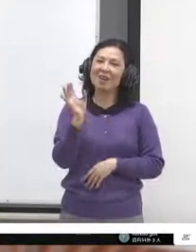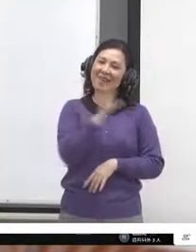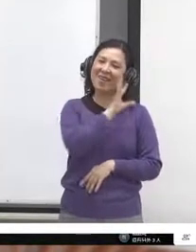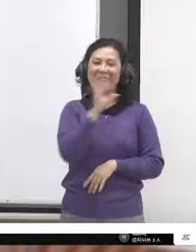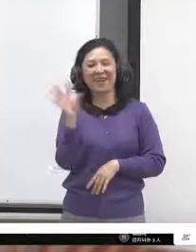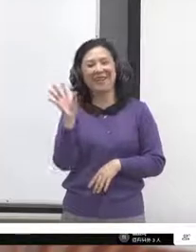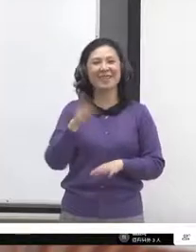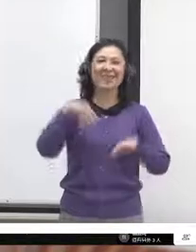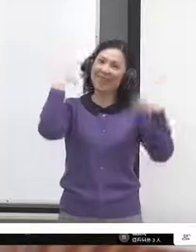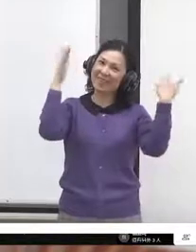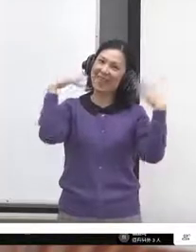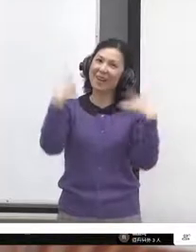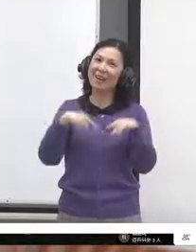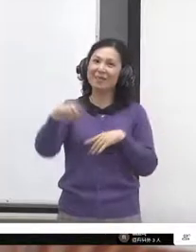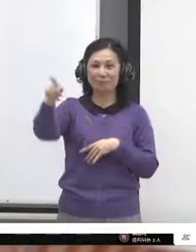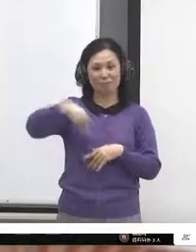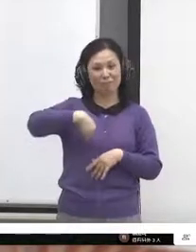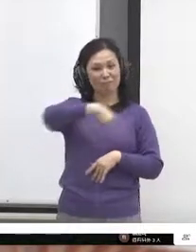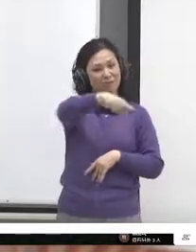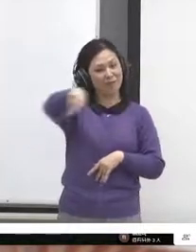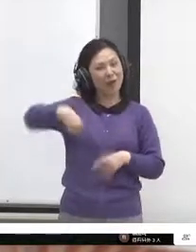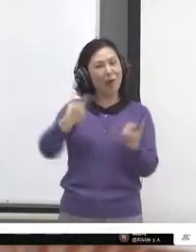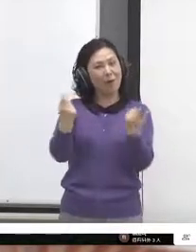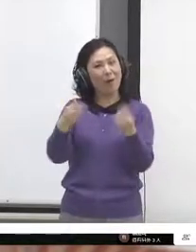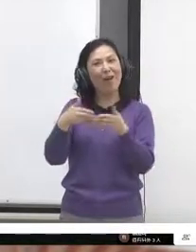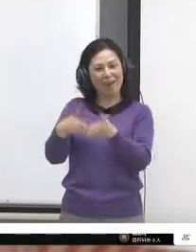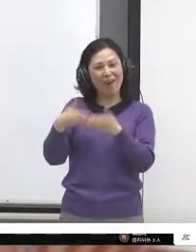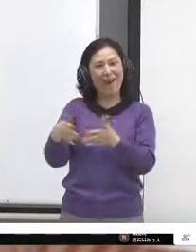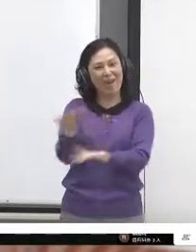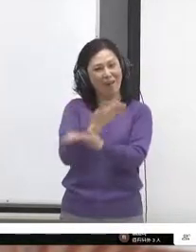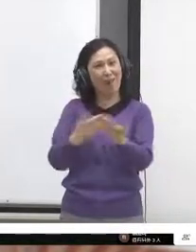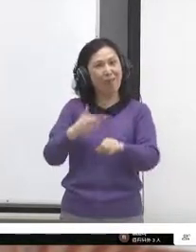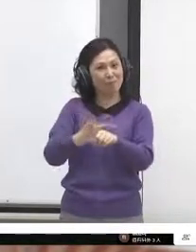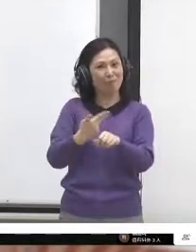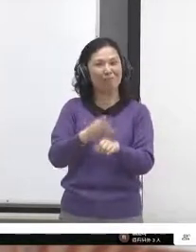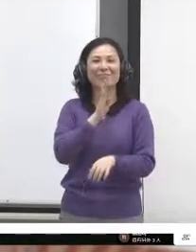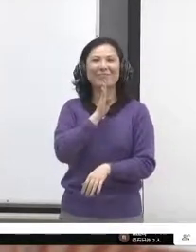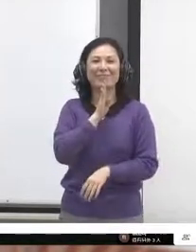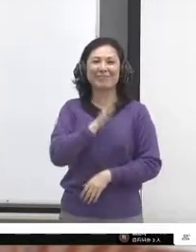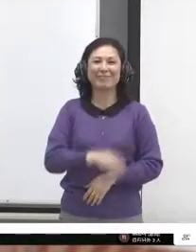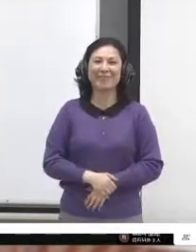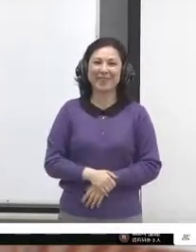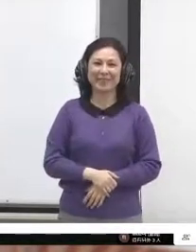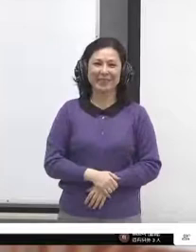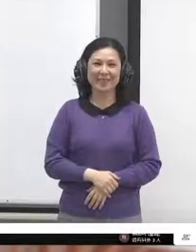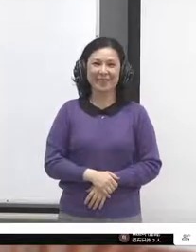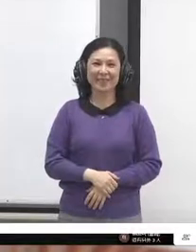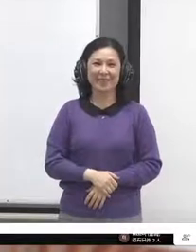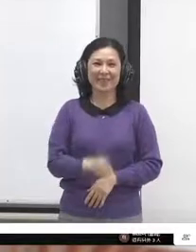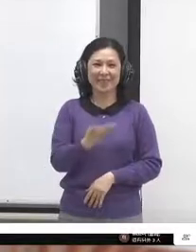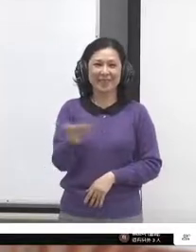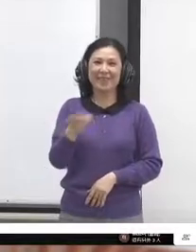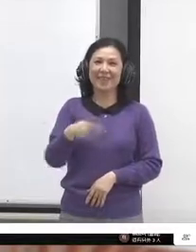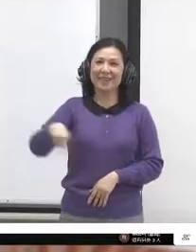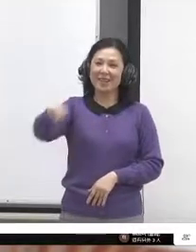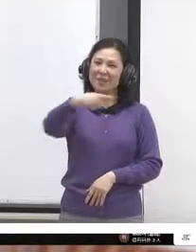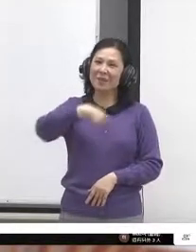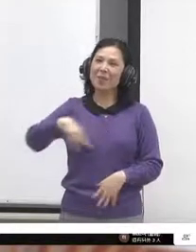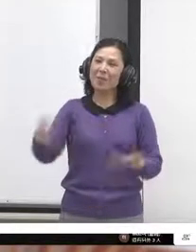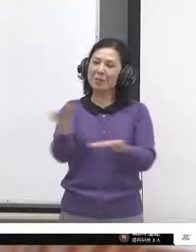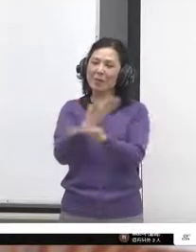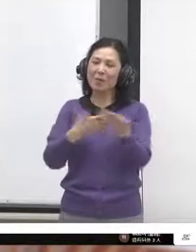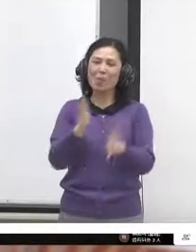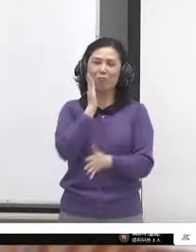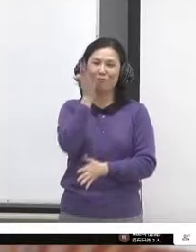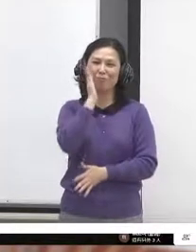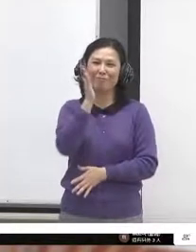to communicate. And this makes our good communication. And I really want to thank you